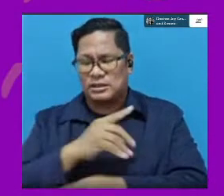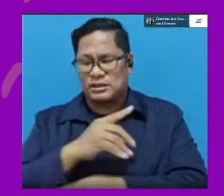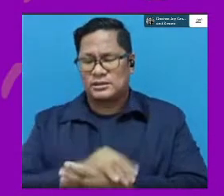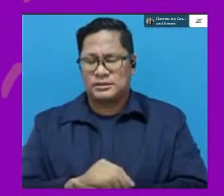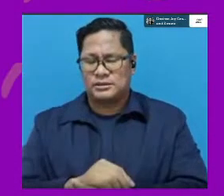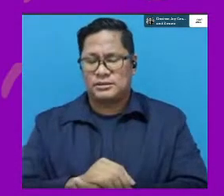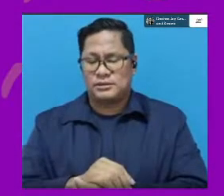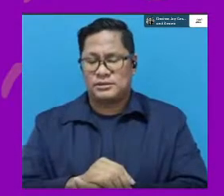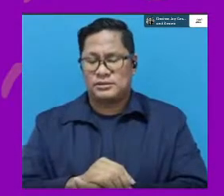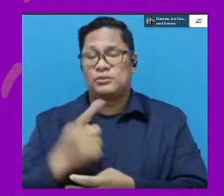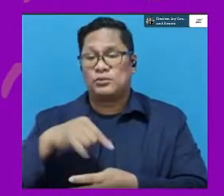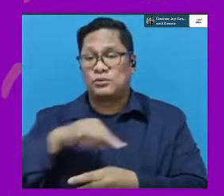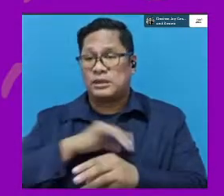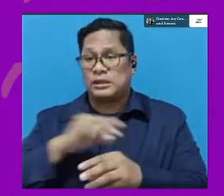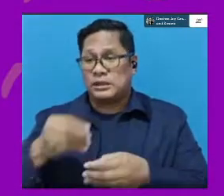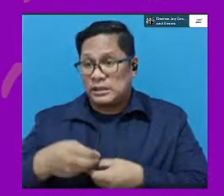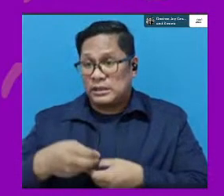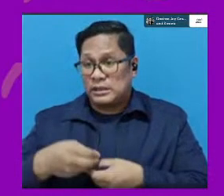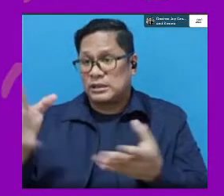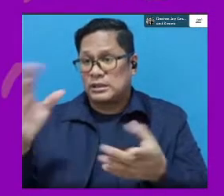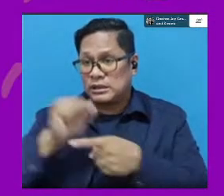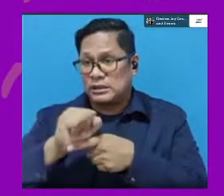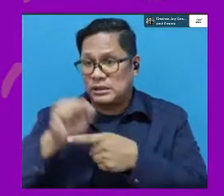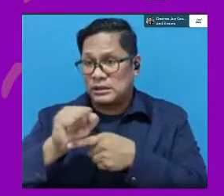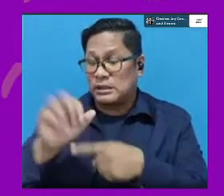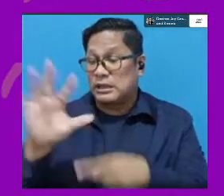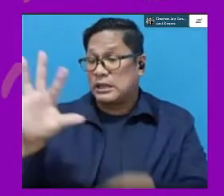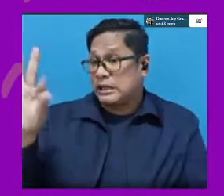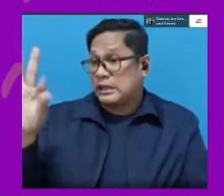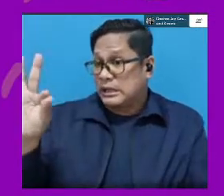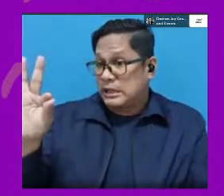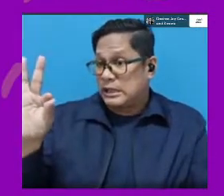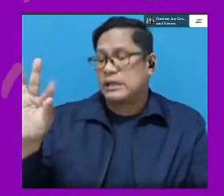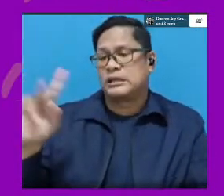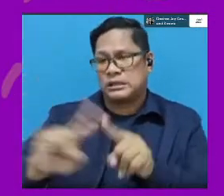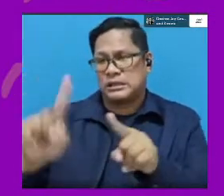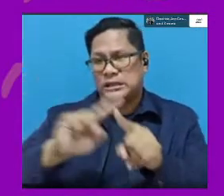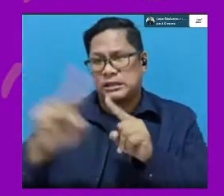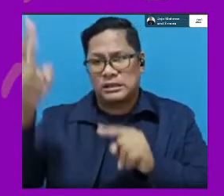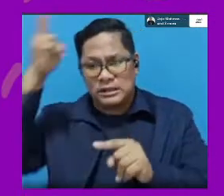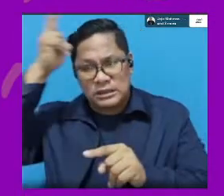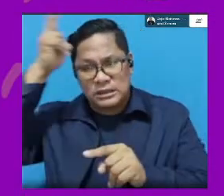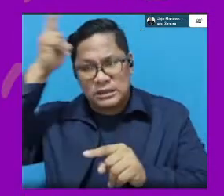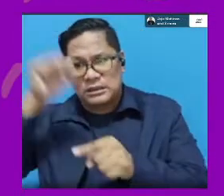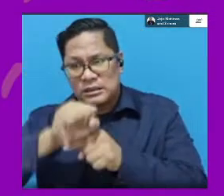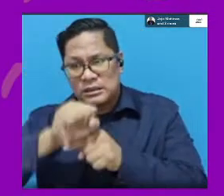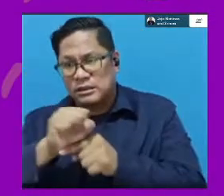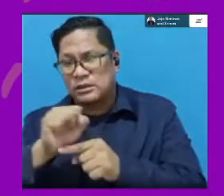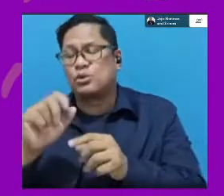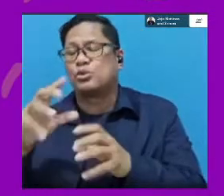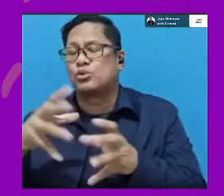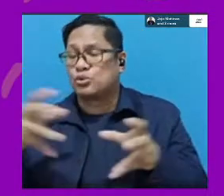We distributed around 9 types of vegetable seeds together with